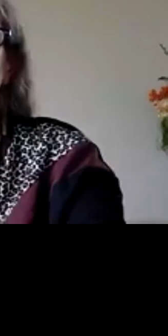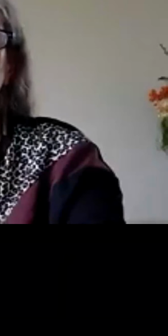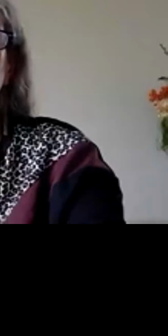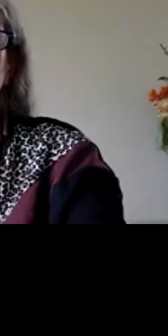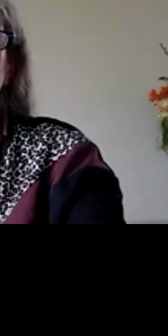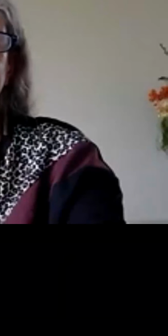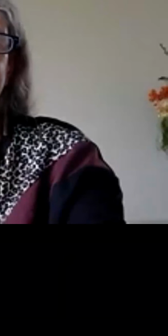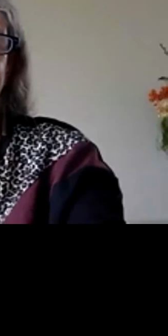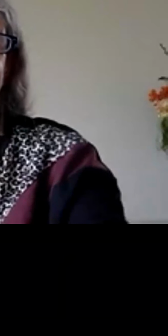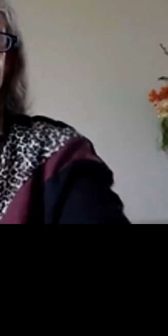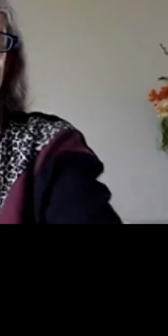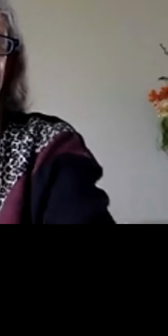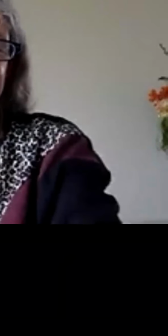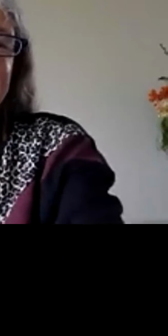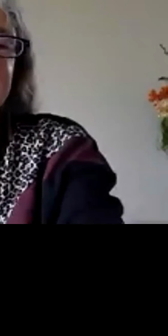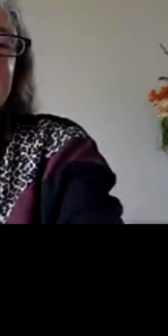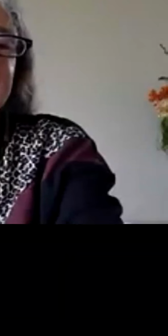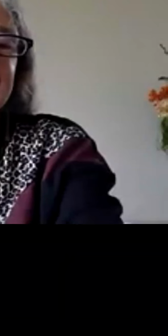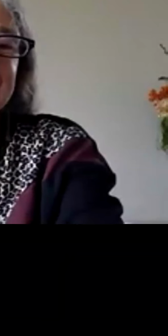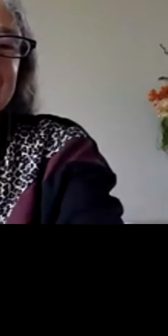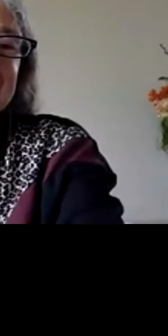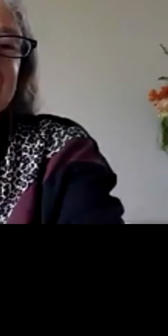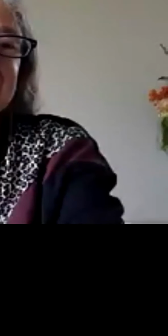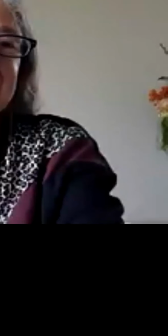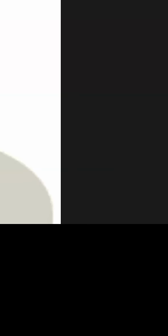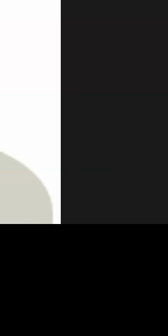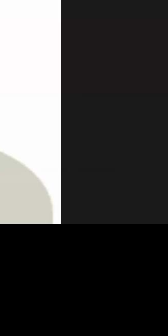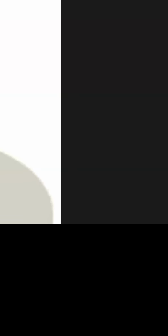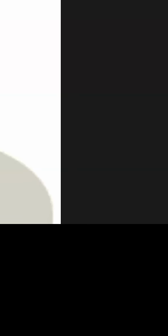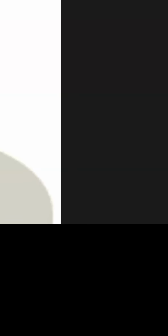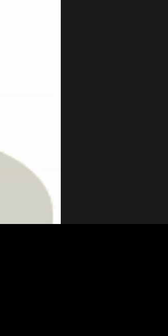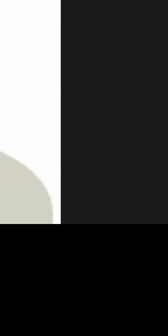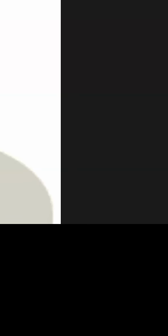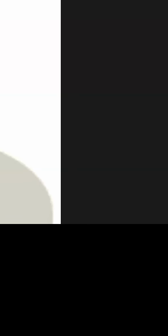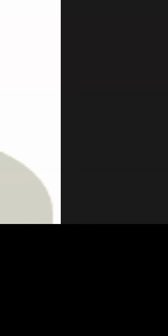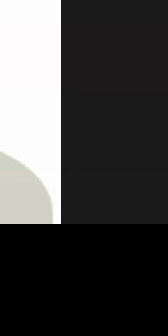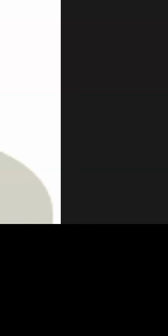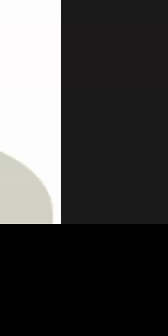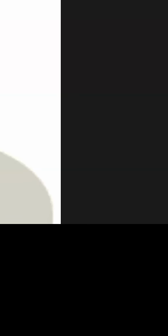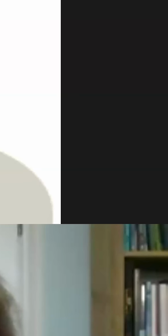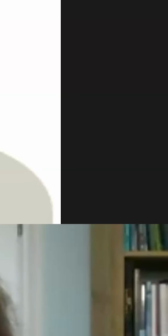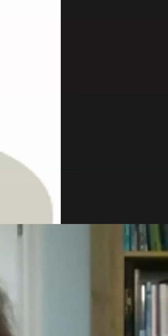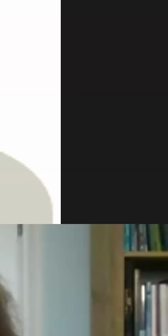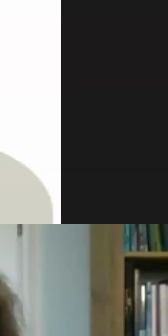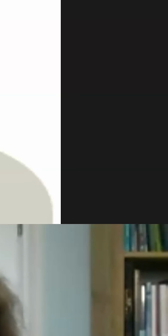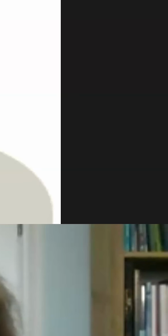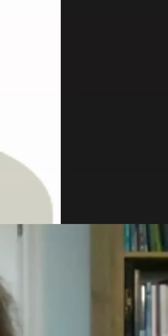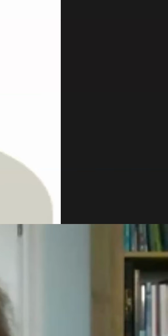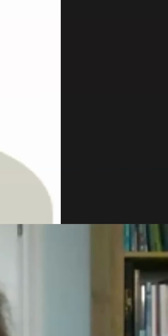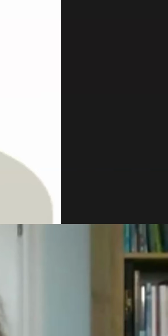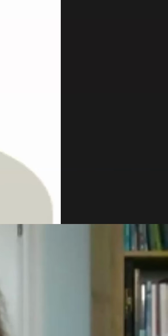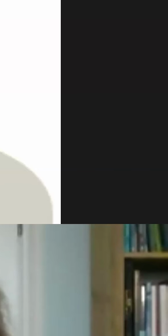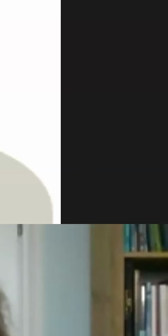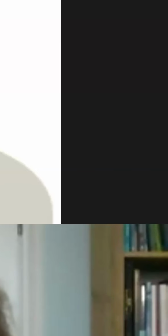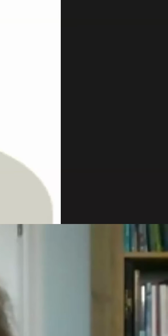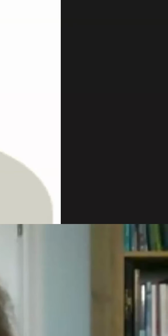Thank you, Astrid. Dear colleagues of the SUITCEYES project, I'm very honored to be